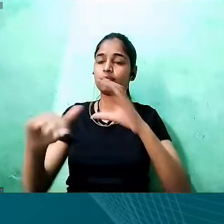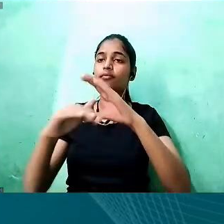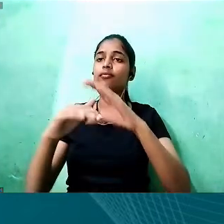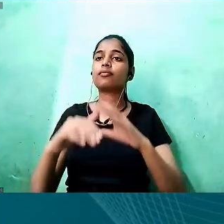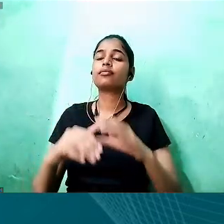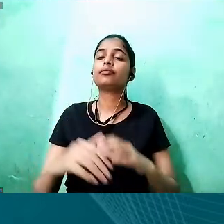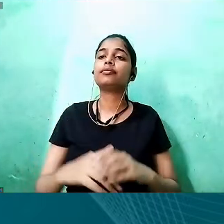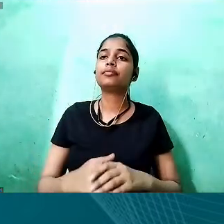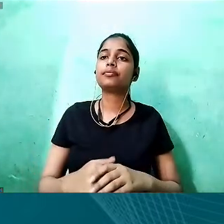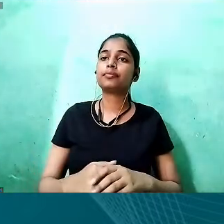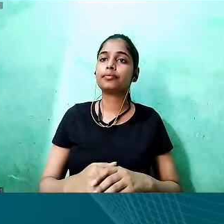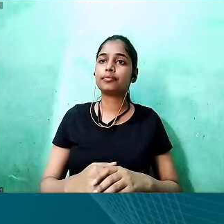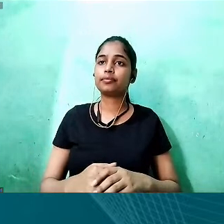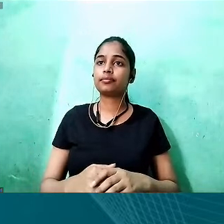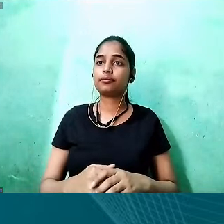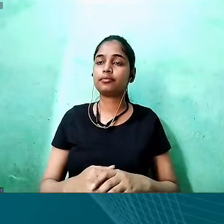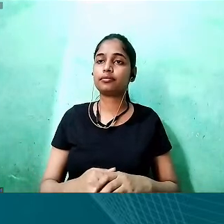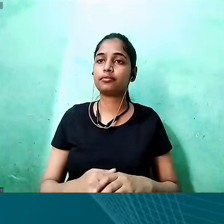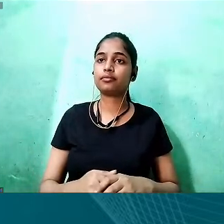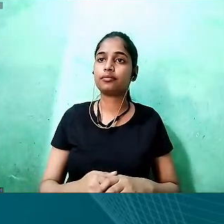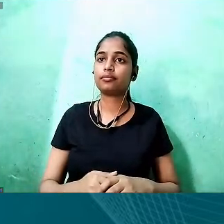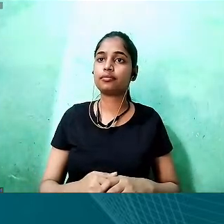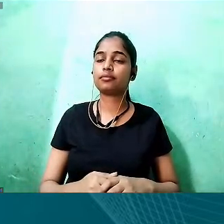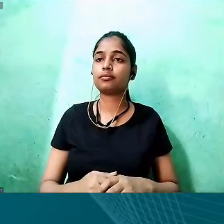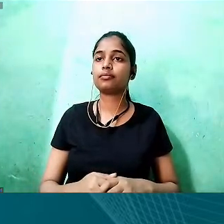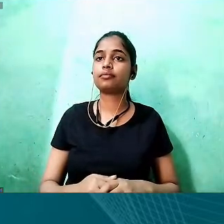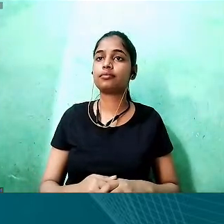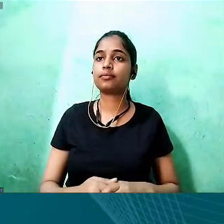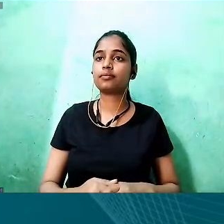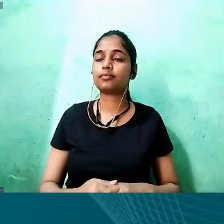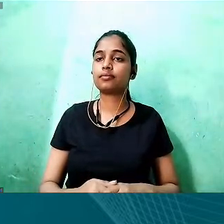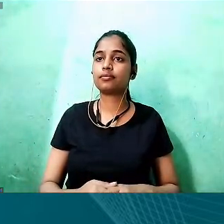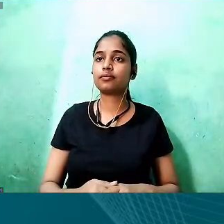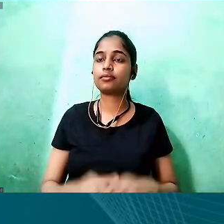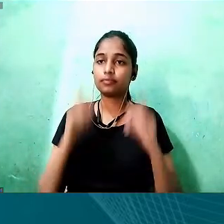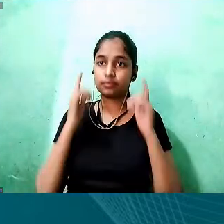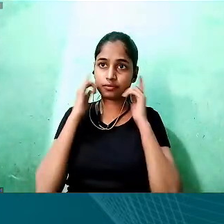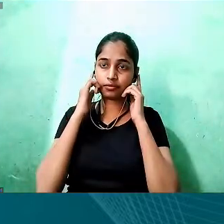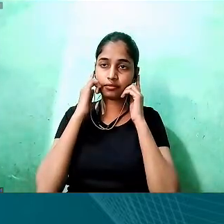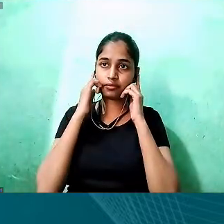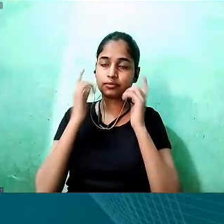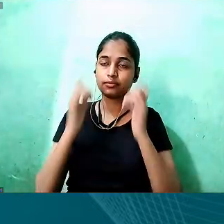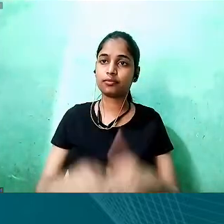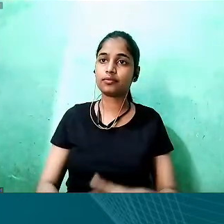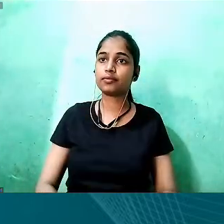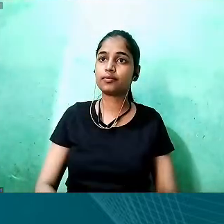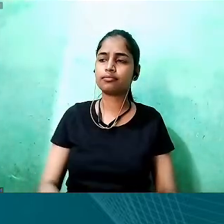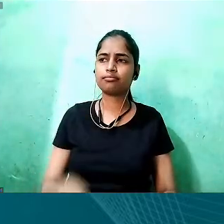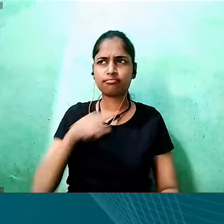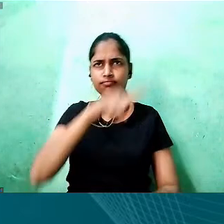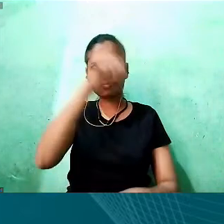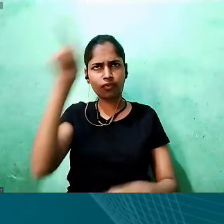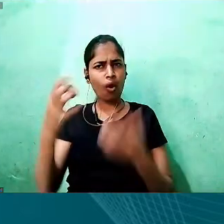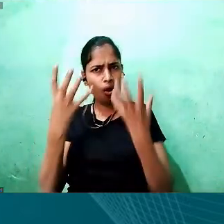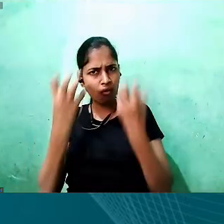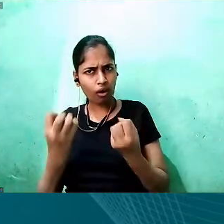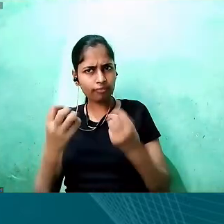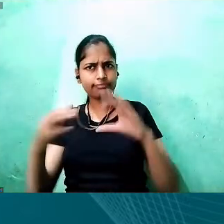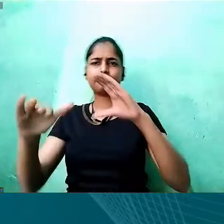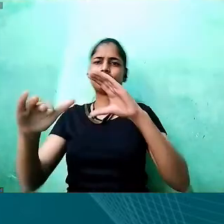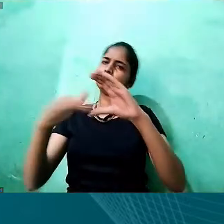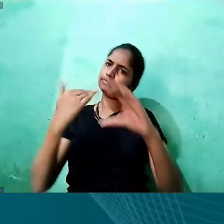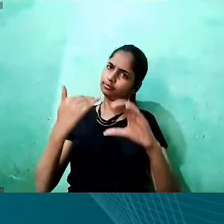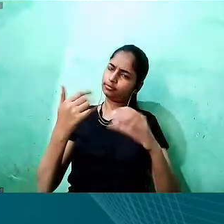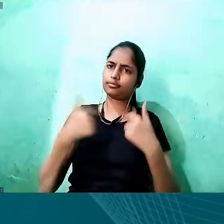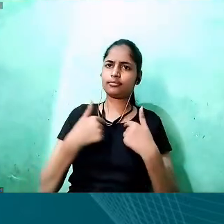dth.class10@ciet.nic.in. And before we leave, if you want, you can even speak about this. If you are